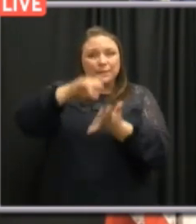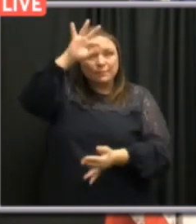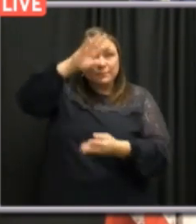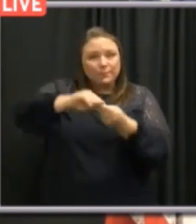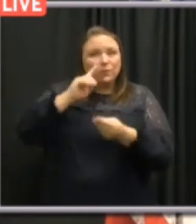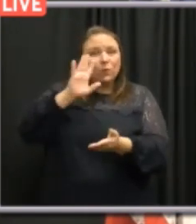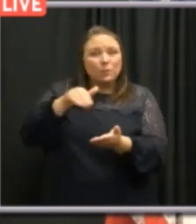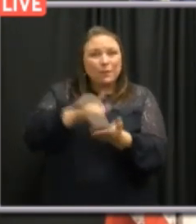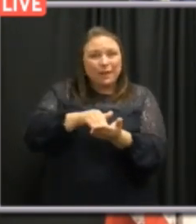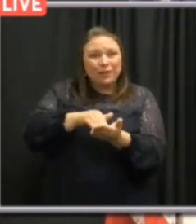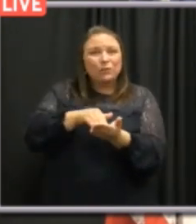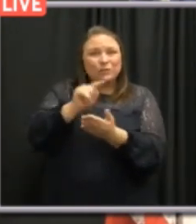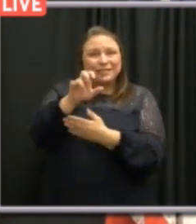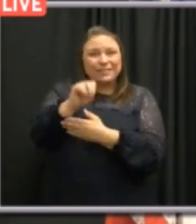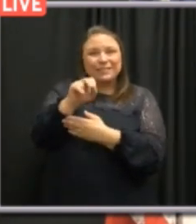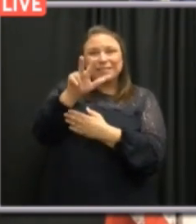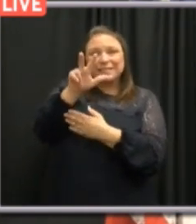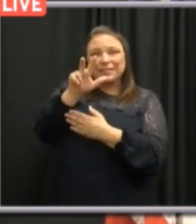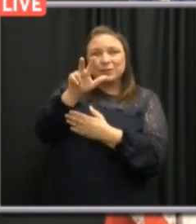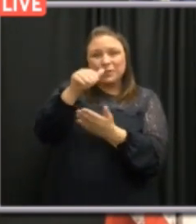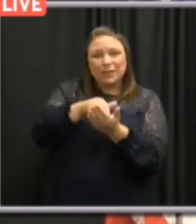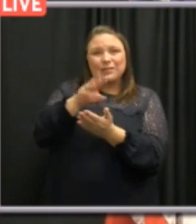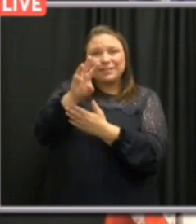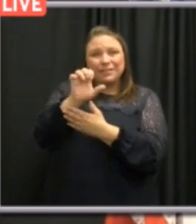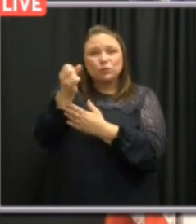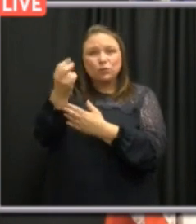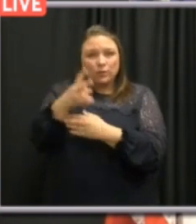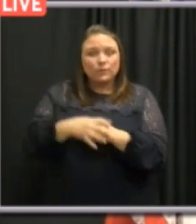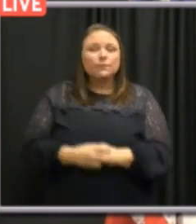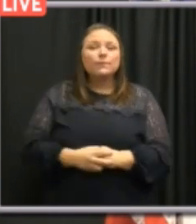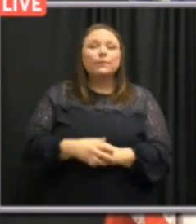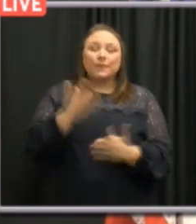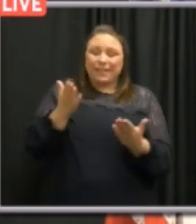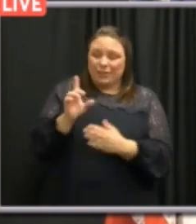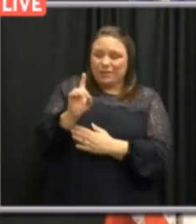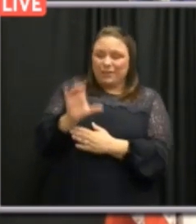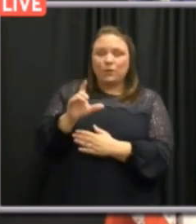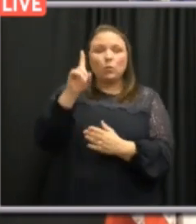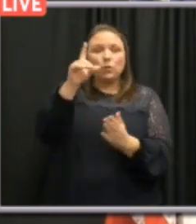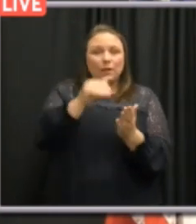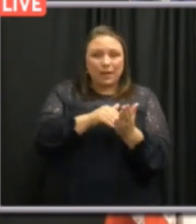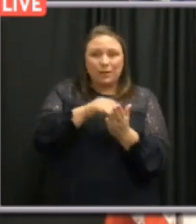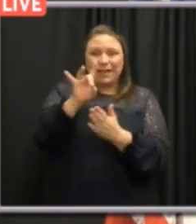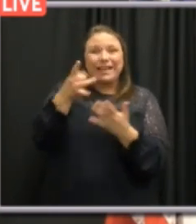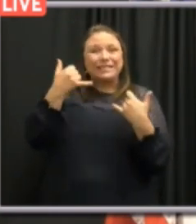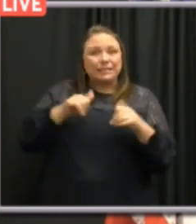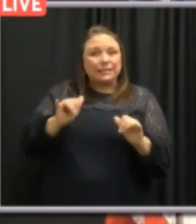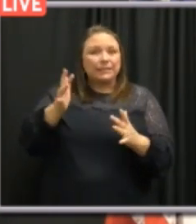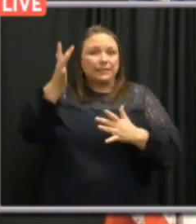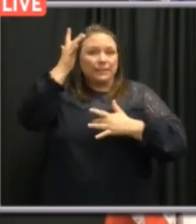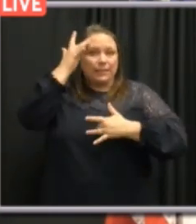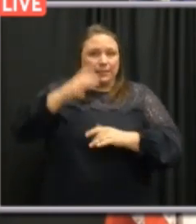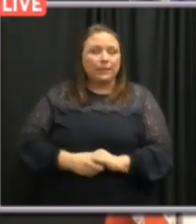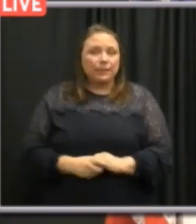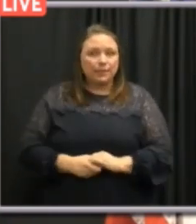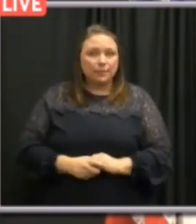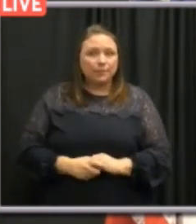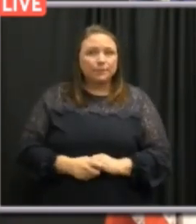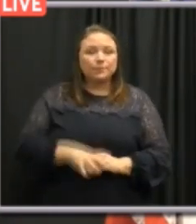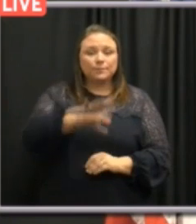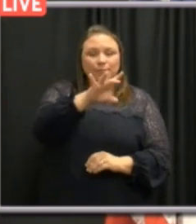to 3,612. Of the Davidson County cases, 1,008 are currently active cases,